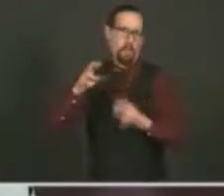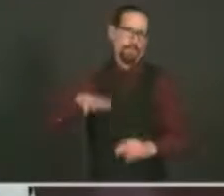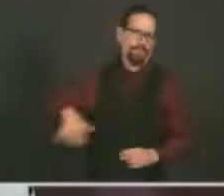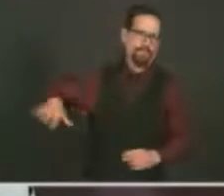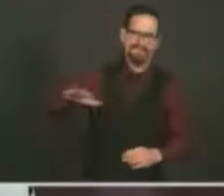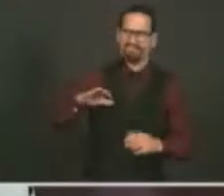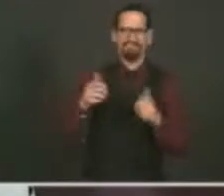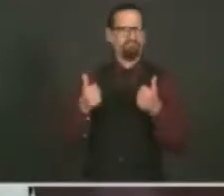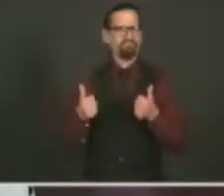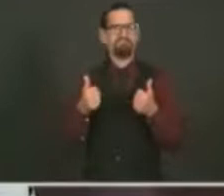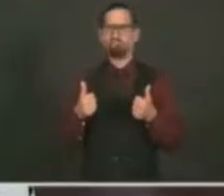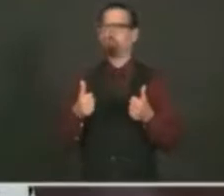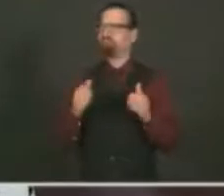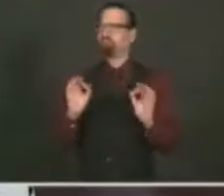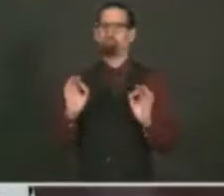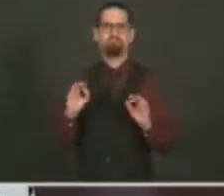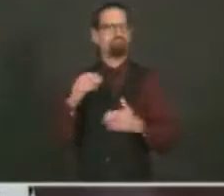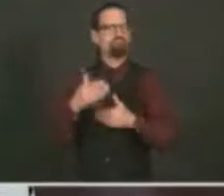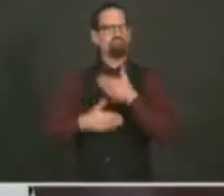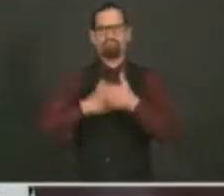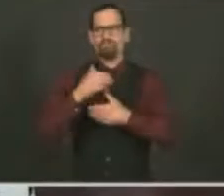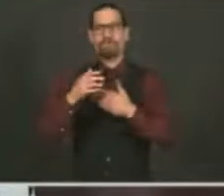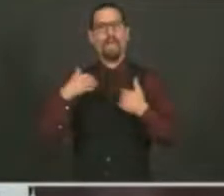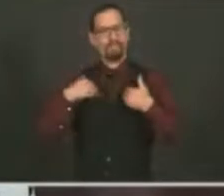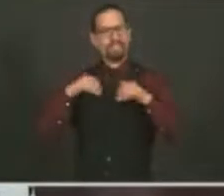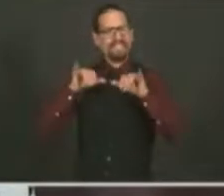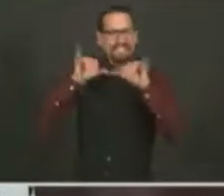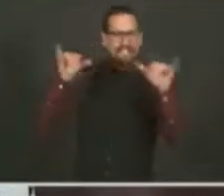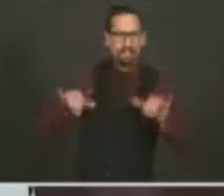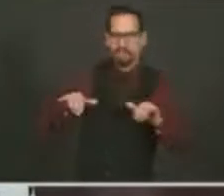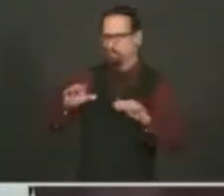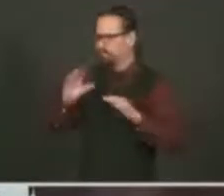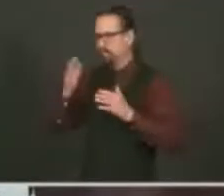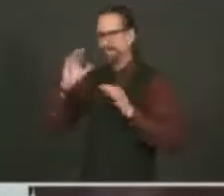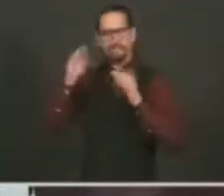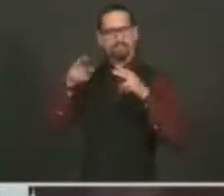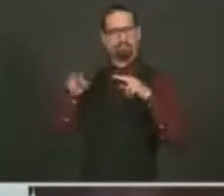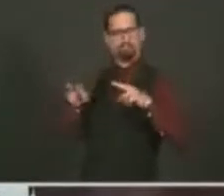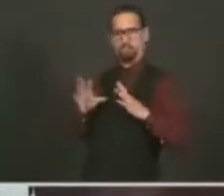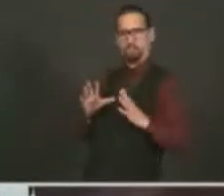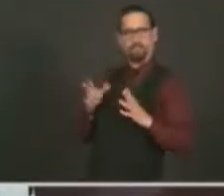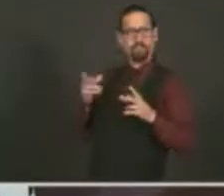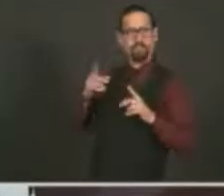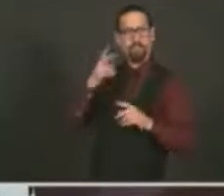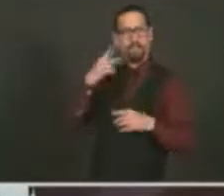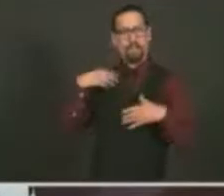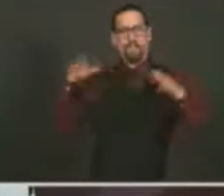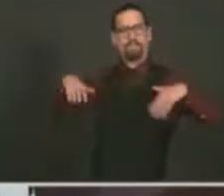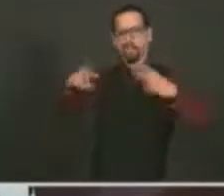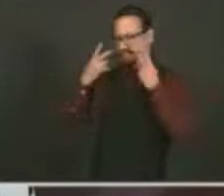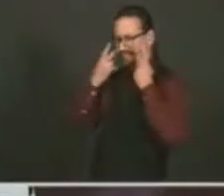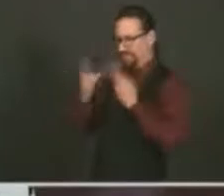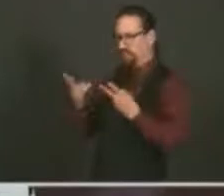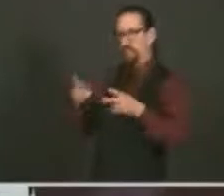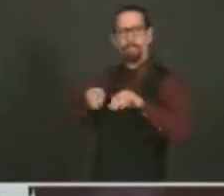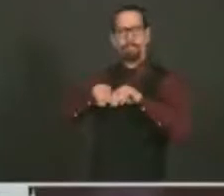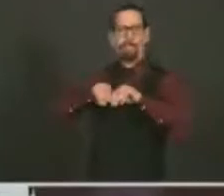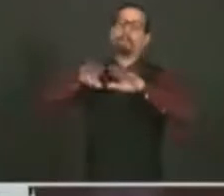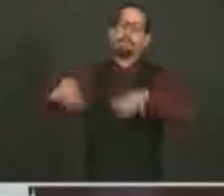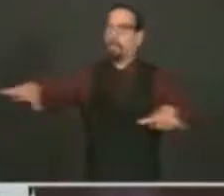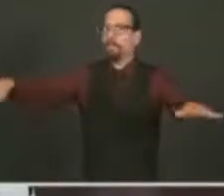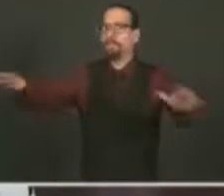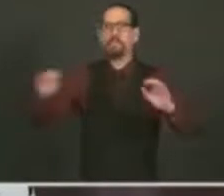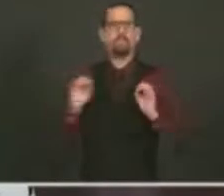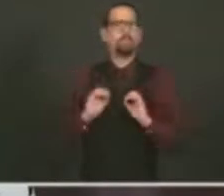The systems are working. We are not seeing big outbreaks of cases. It's something